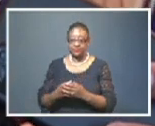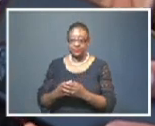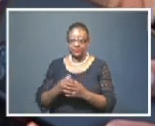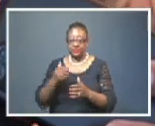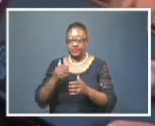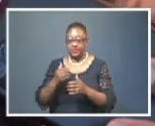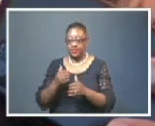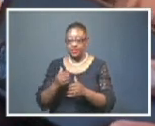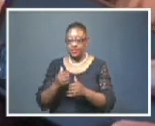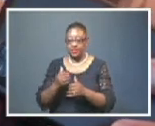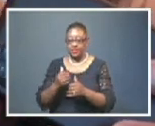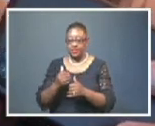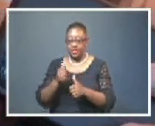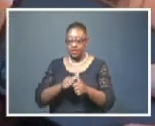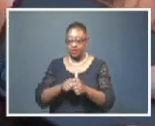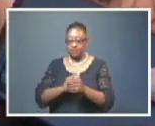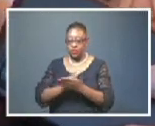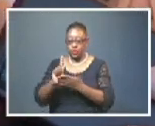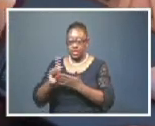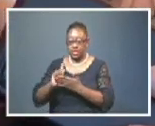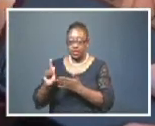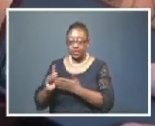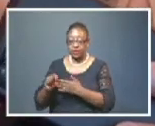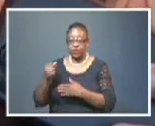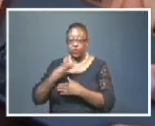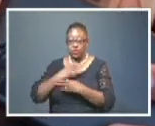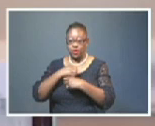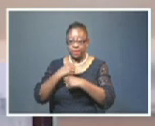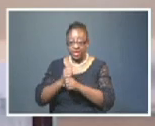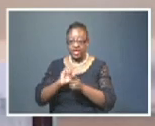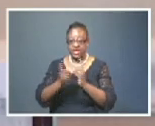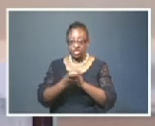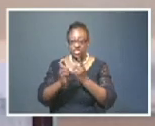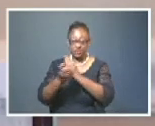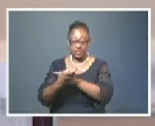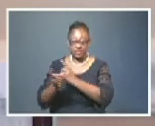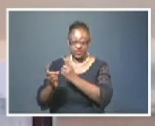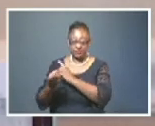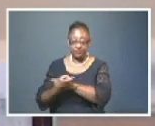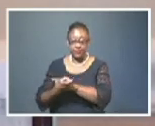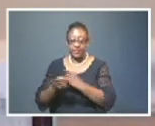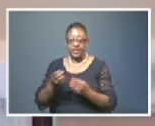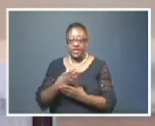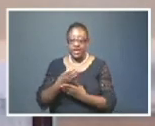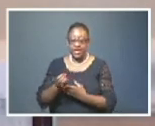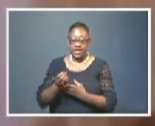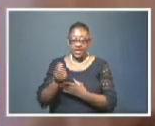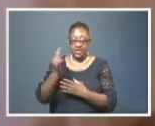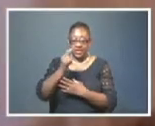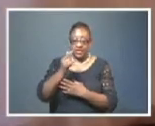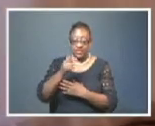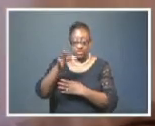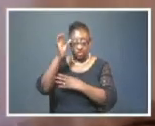week, if we deem it appropriate, we'll make further adjustments. Minister of Tourism, Investments and Aviation, the